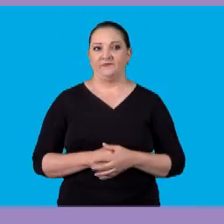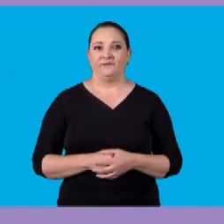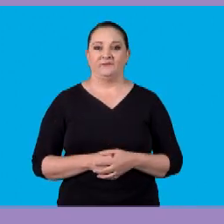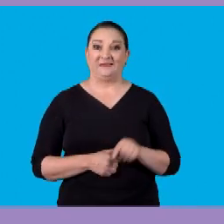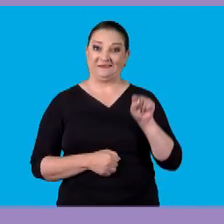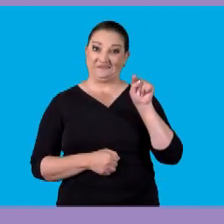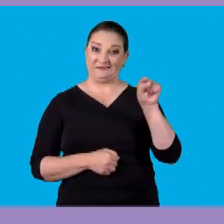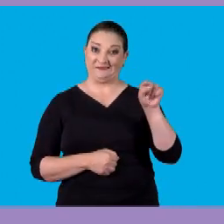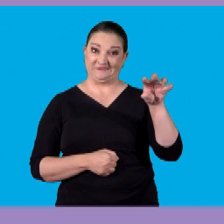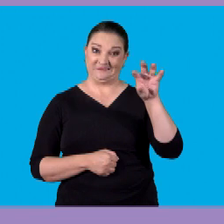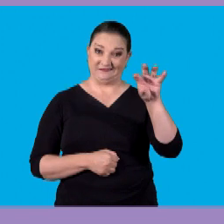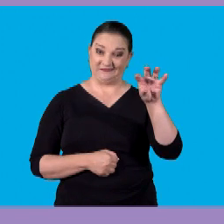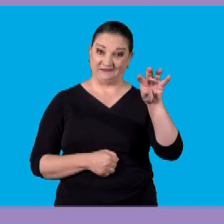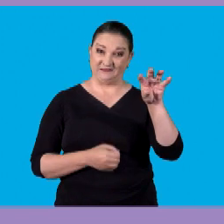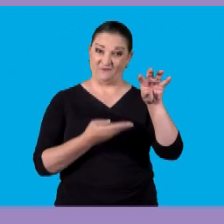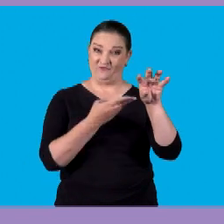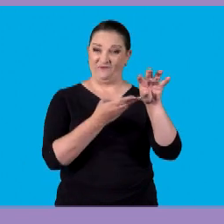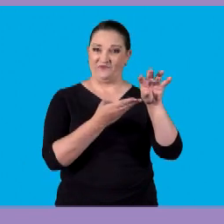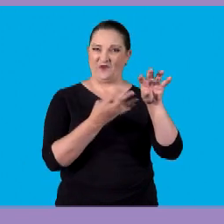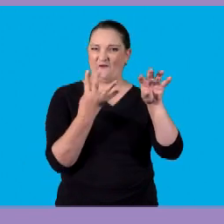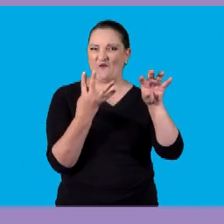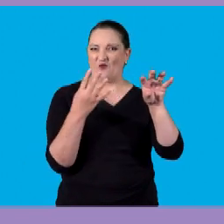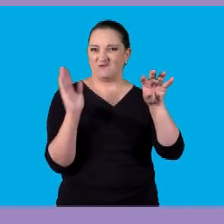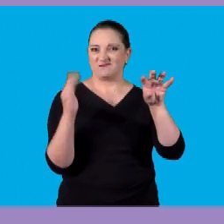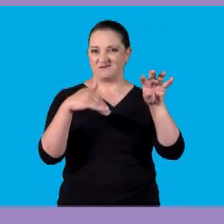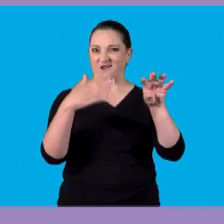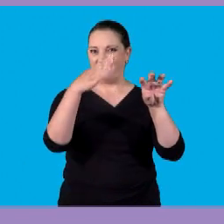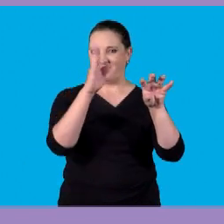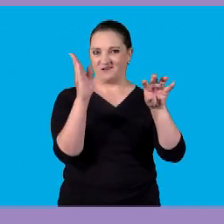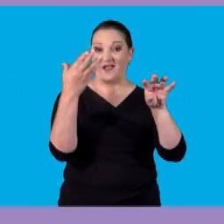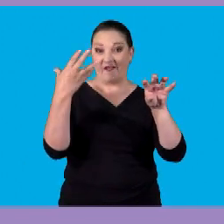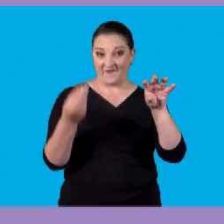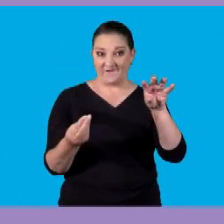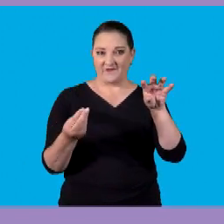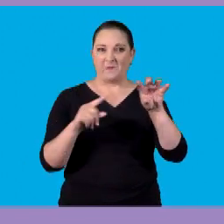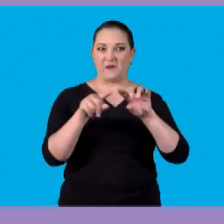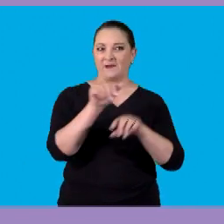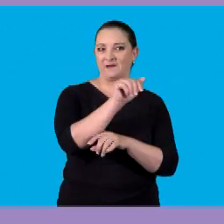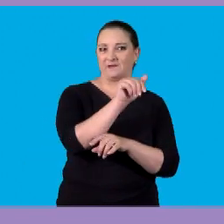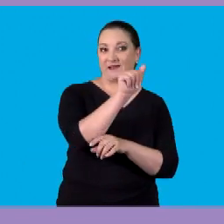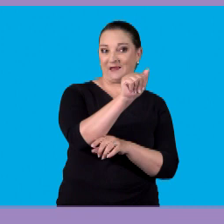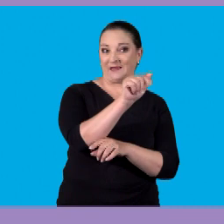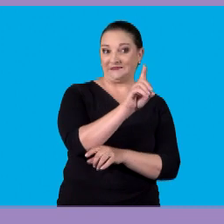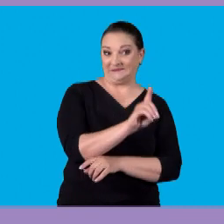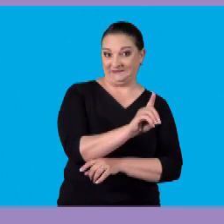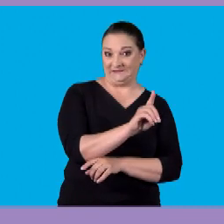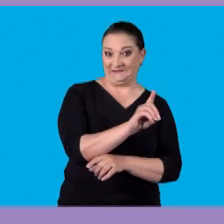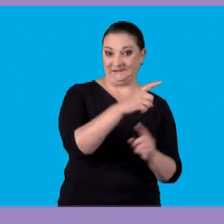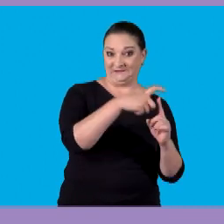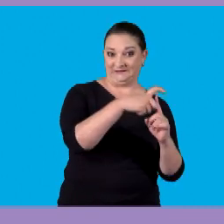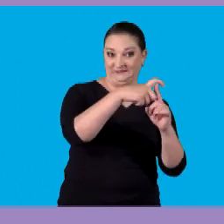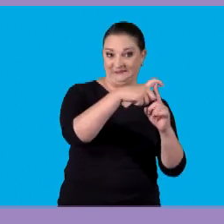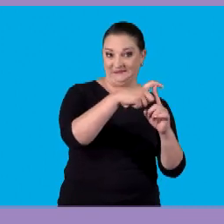the properties. This first quadrilateral here, we can see that we are shown that AD is a